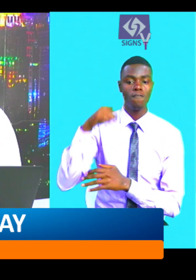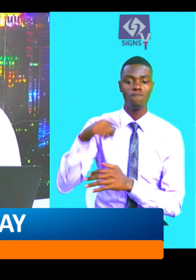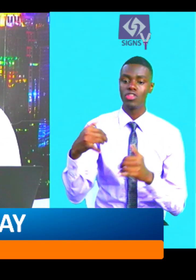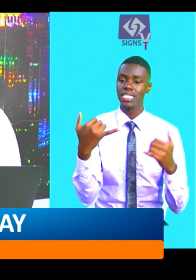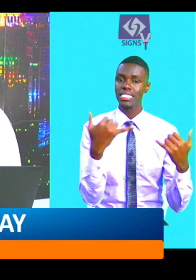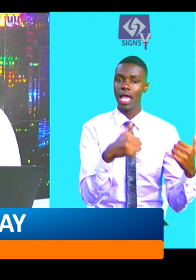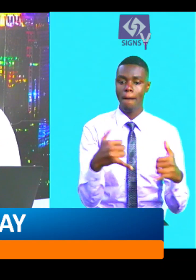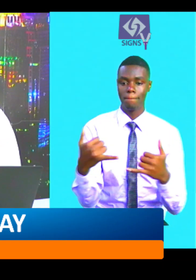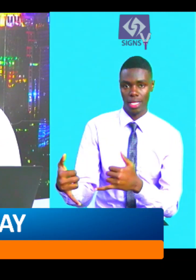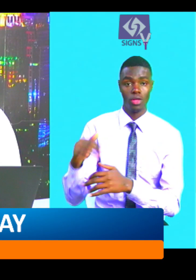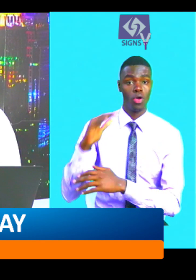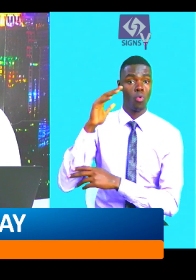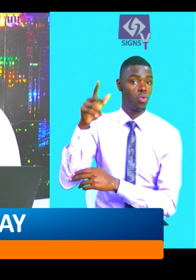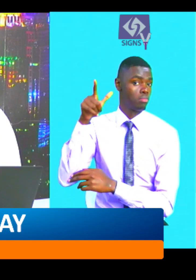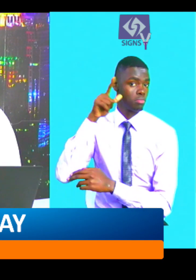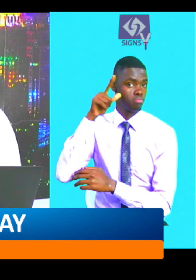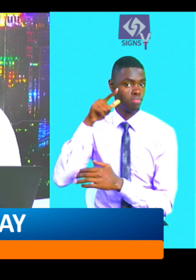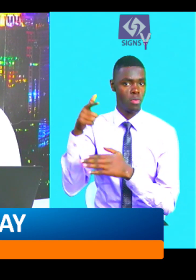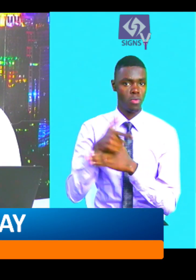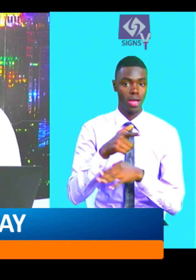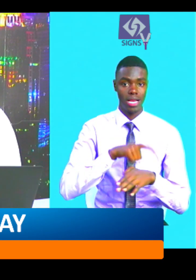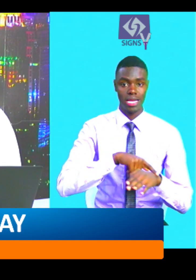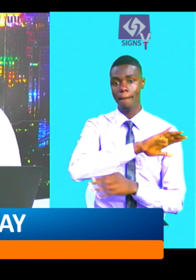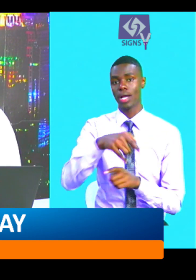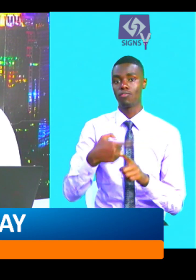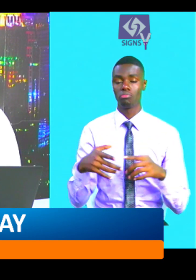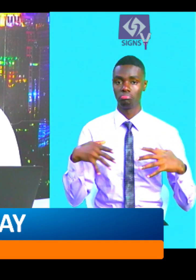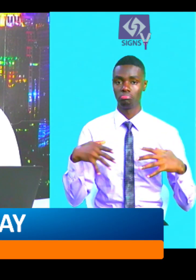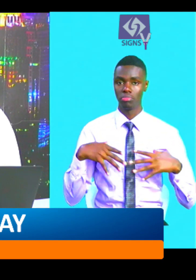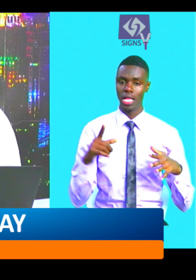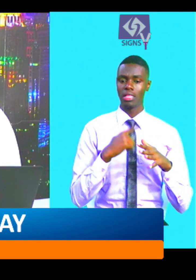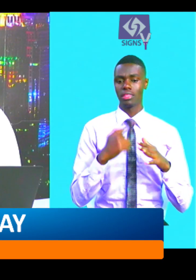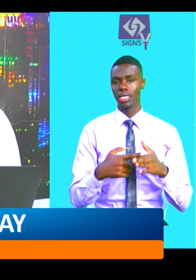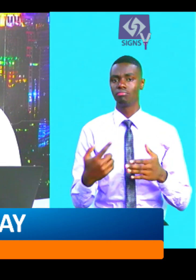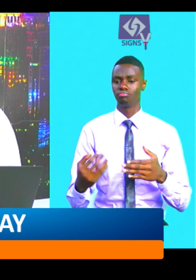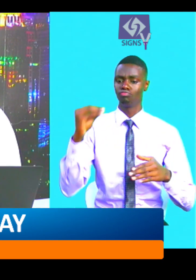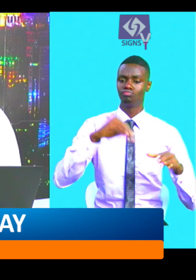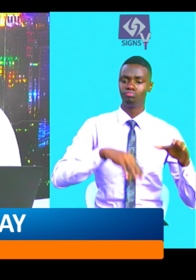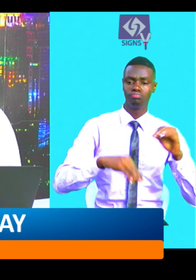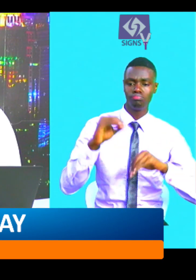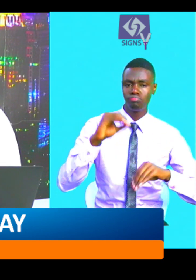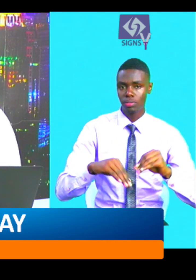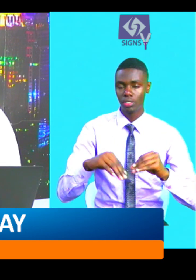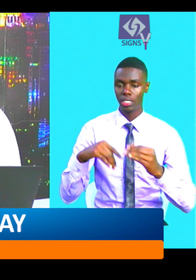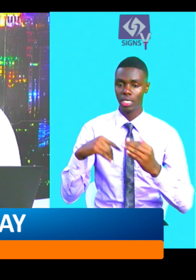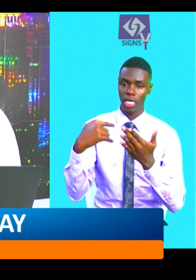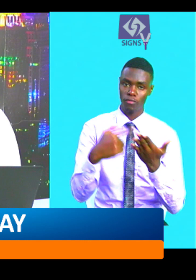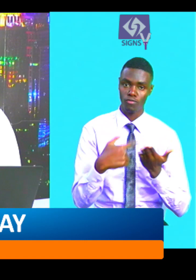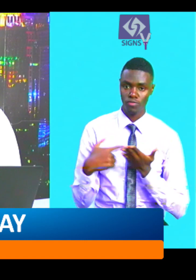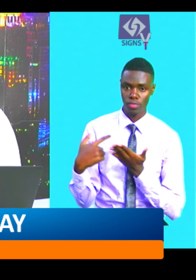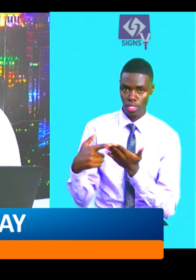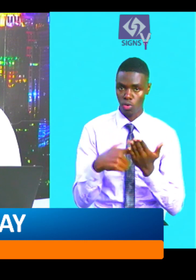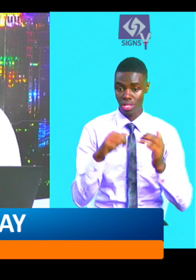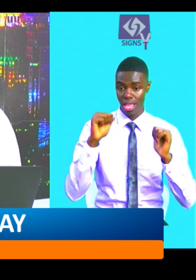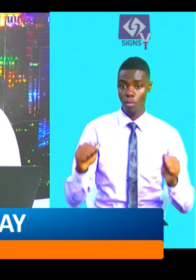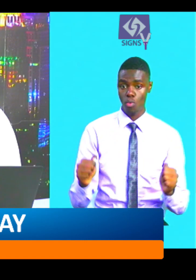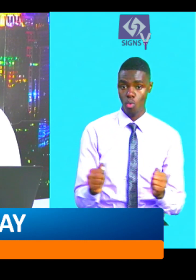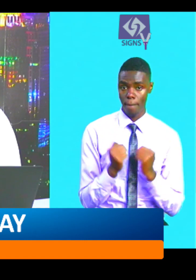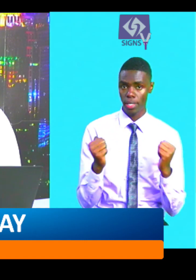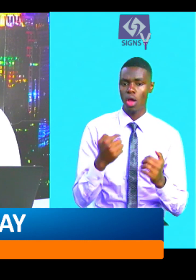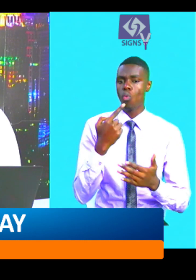said, Raila caused chaos in a bid to force a handshake. Even as the other flank says, they are